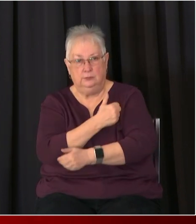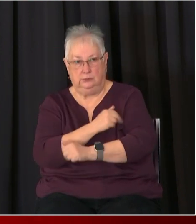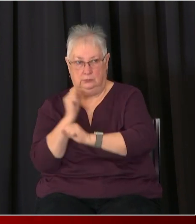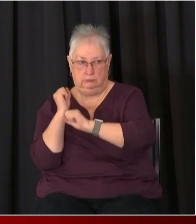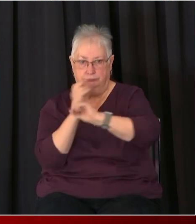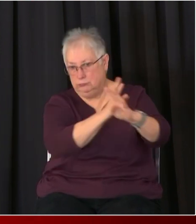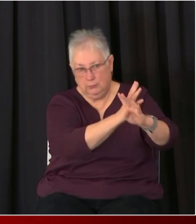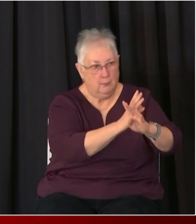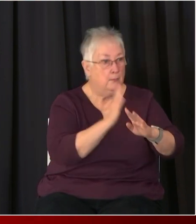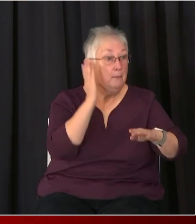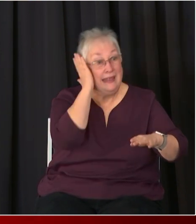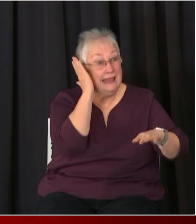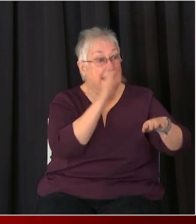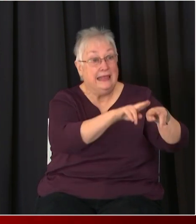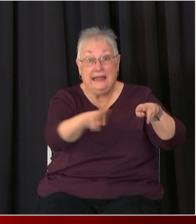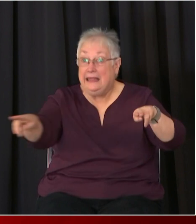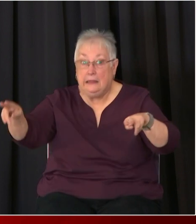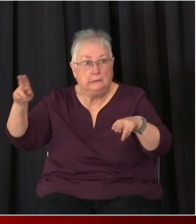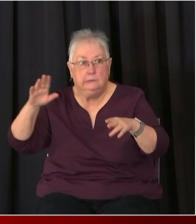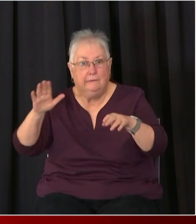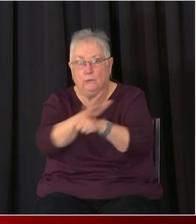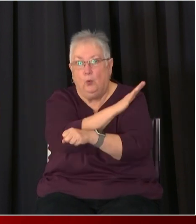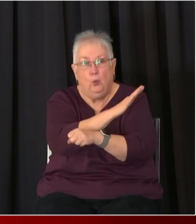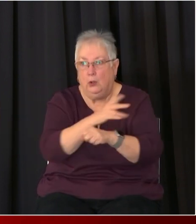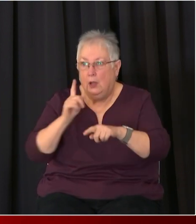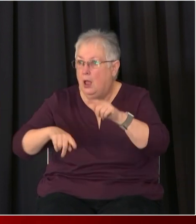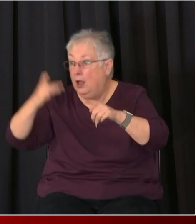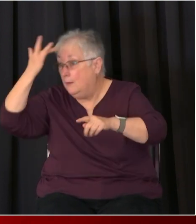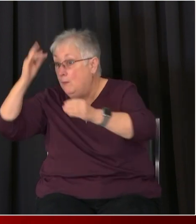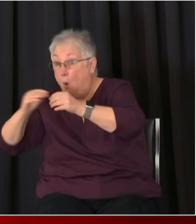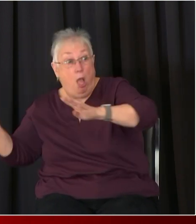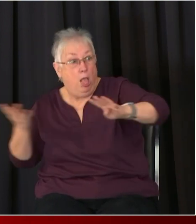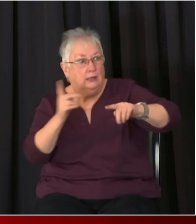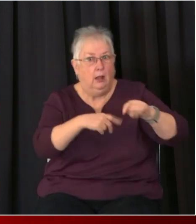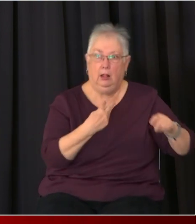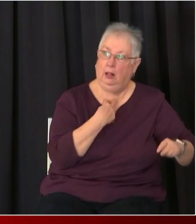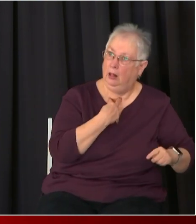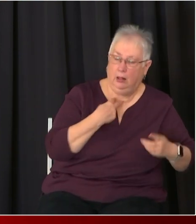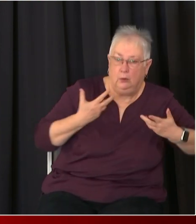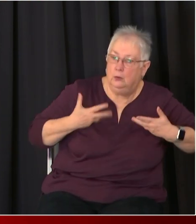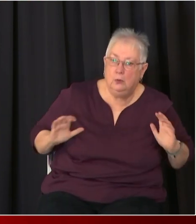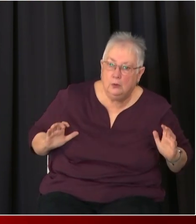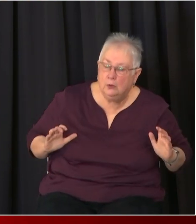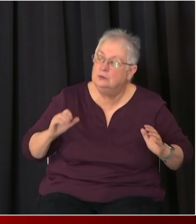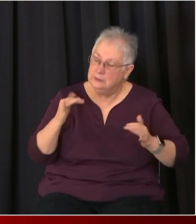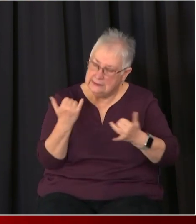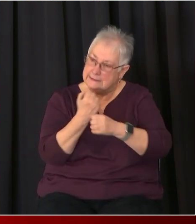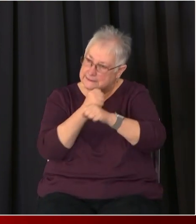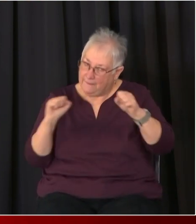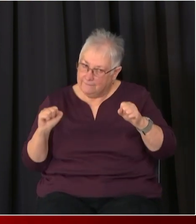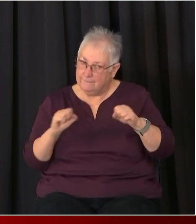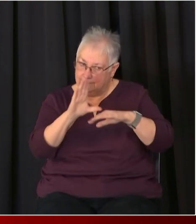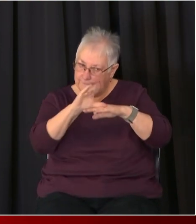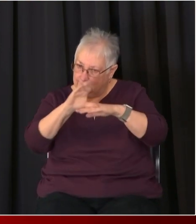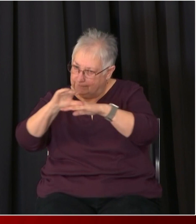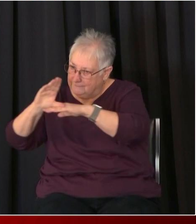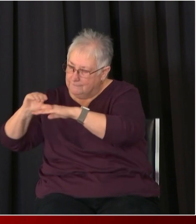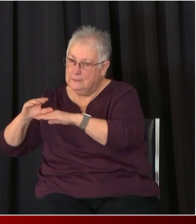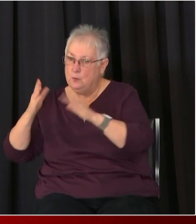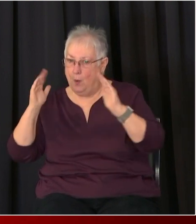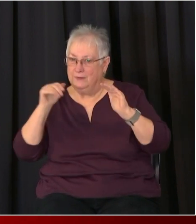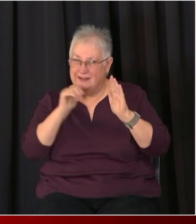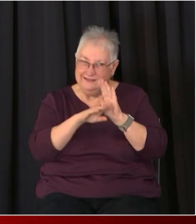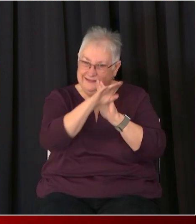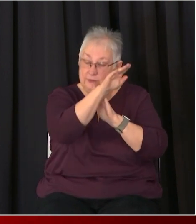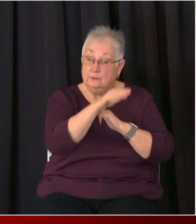surge. At this time, all non-essential, non-retail businesses are strongly encouraged to